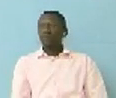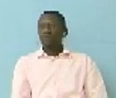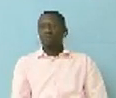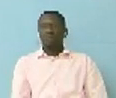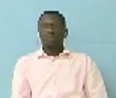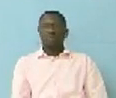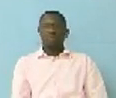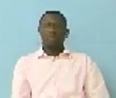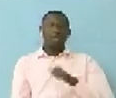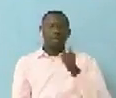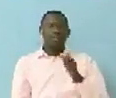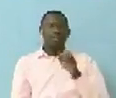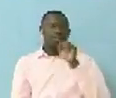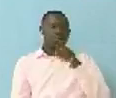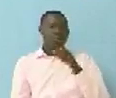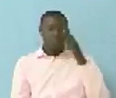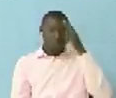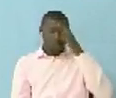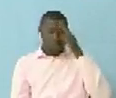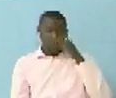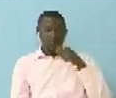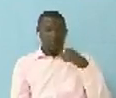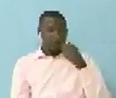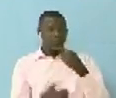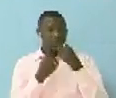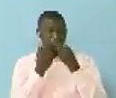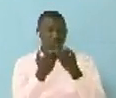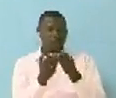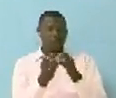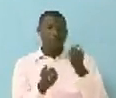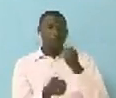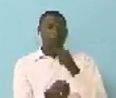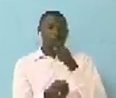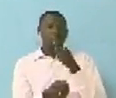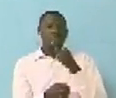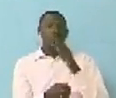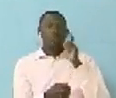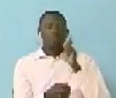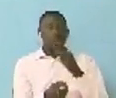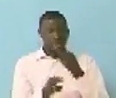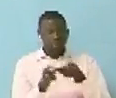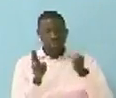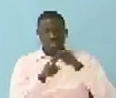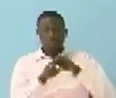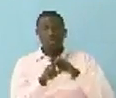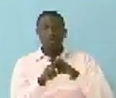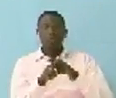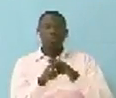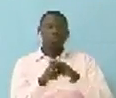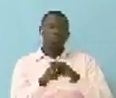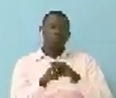And your reason for saying that is because you are answerable to the president.